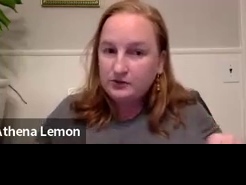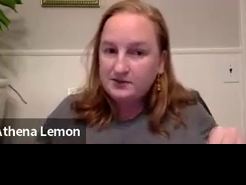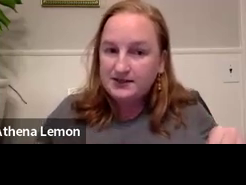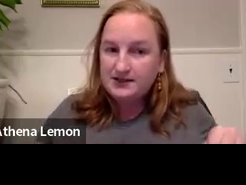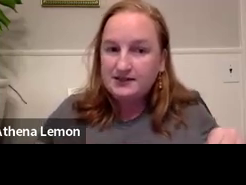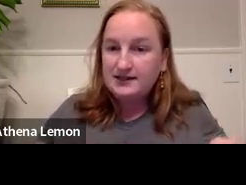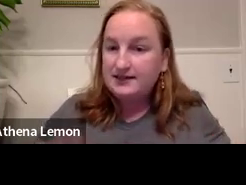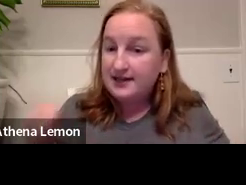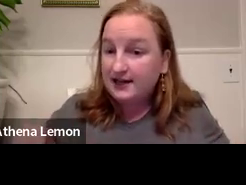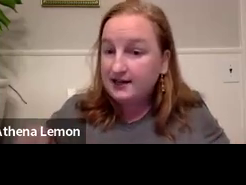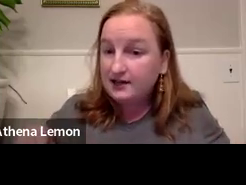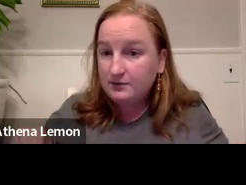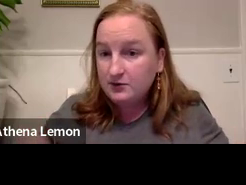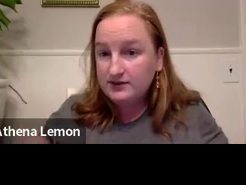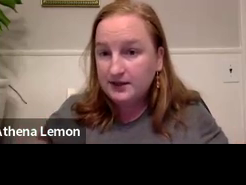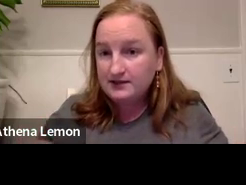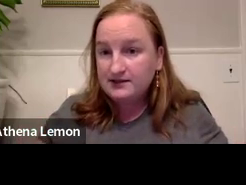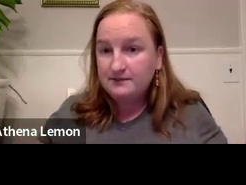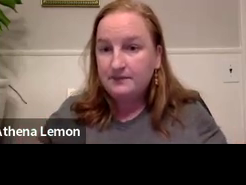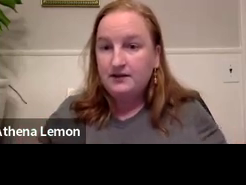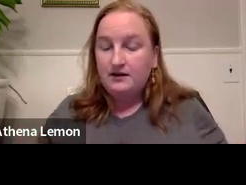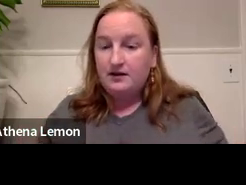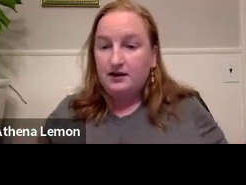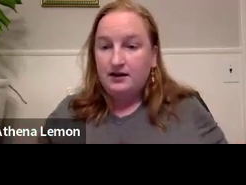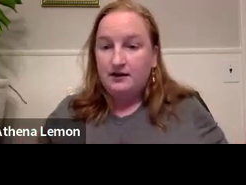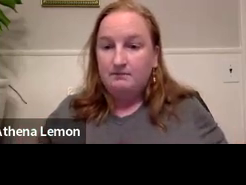primary immune response is and a secondary immune response.